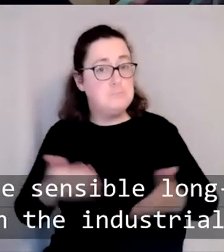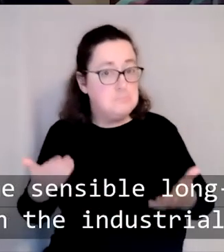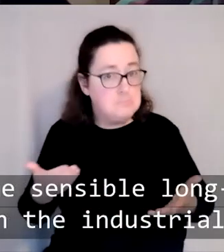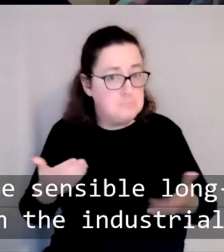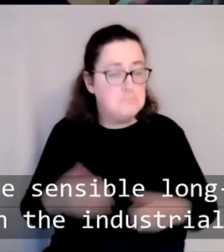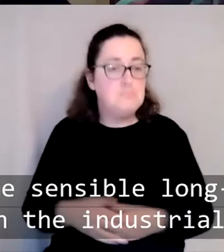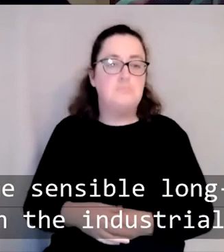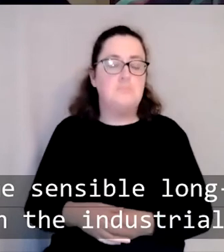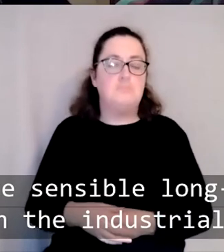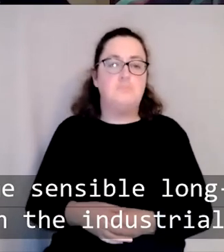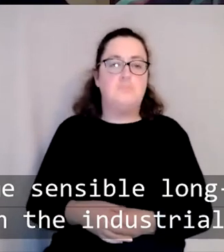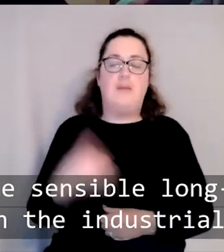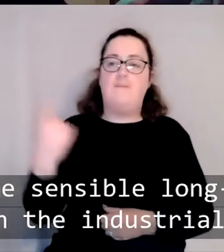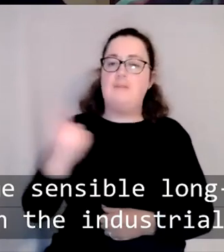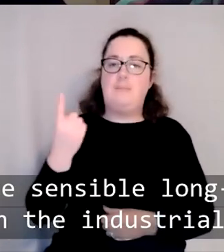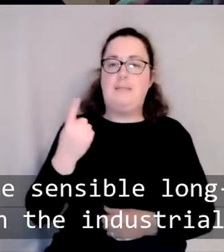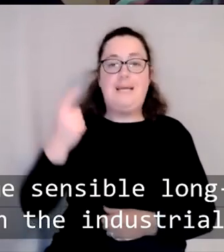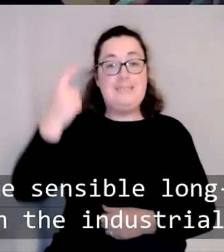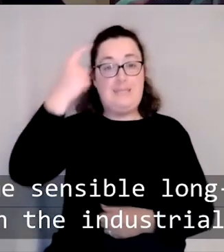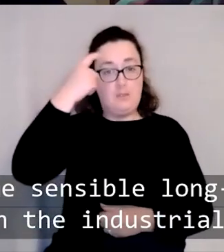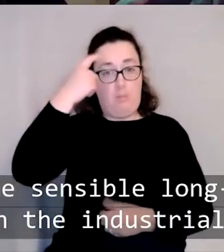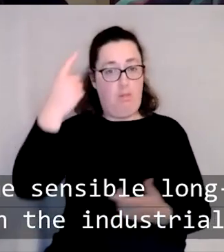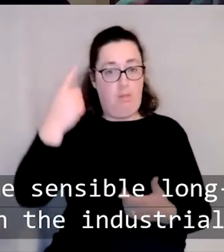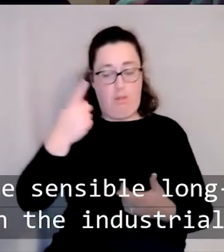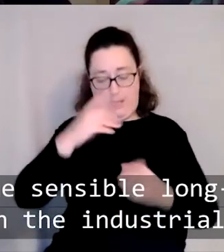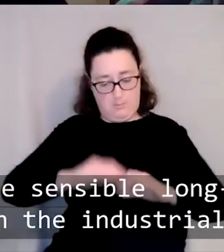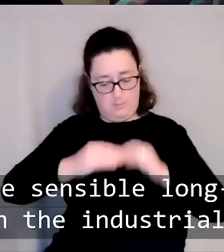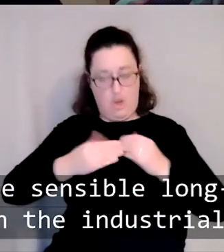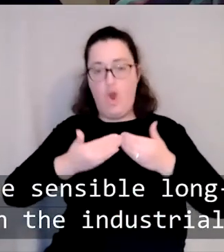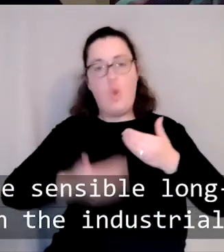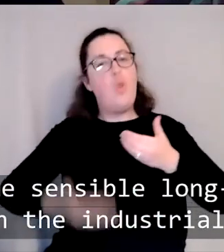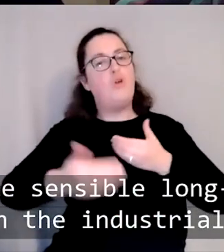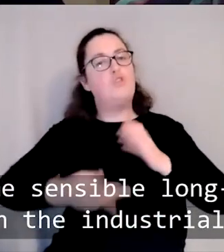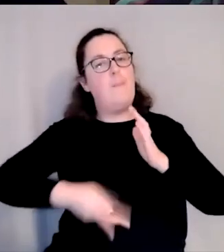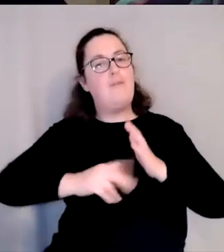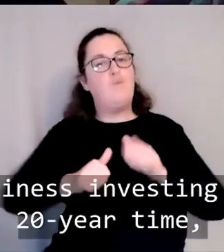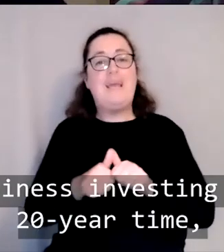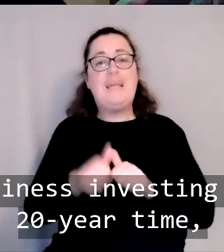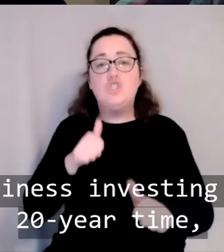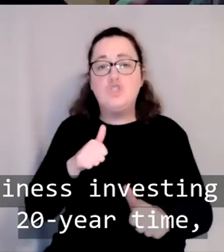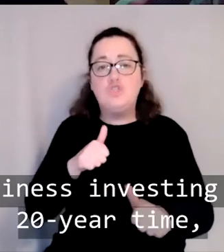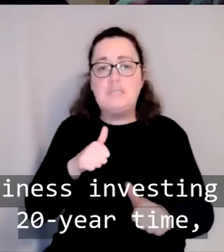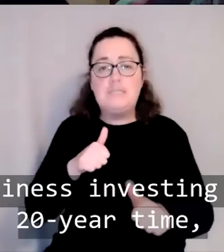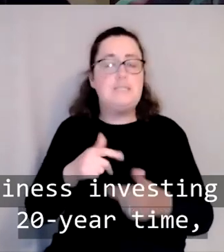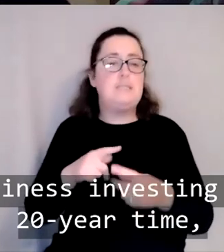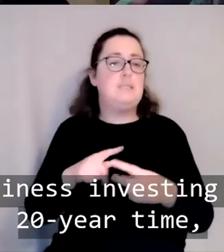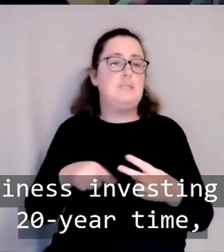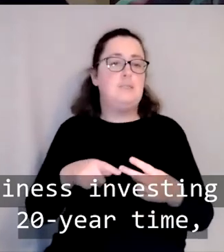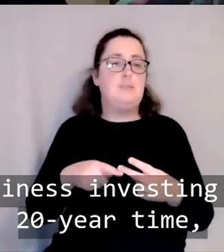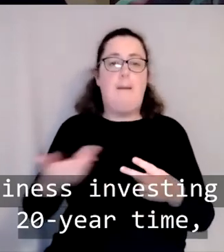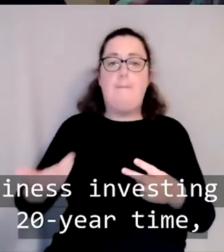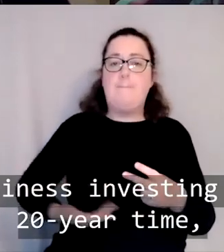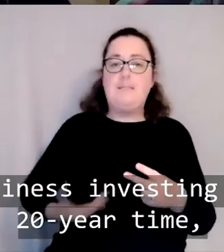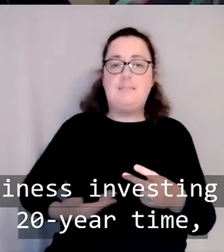If we had some kind of sensible long-term plan, building on the industrial strategy, getting,